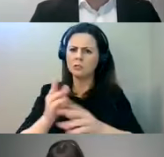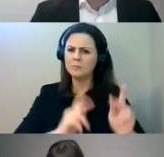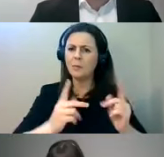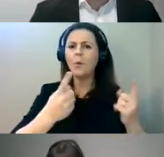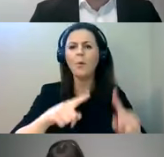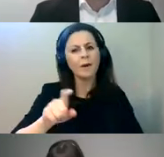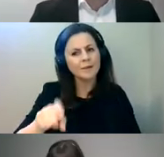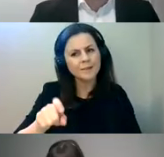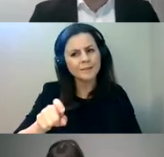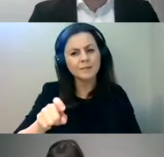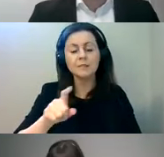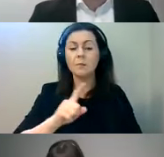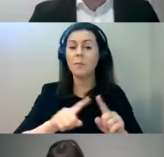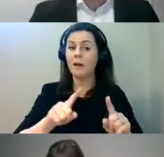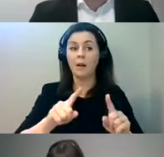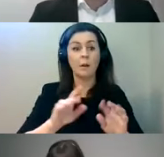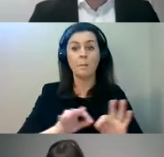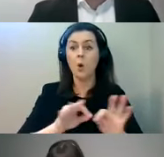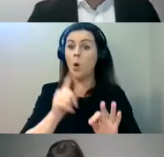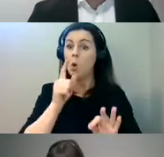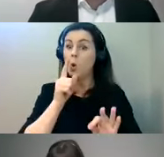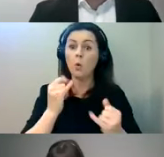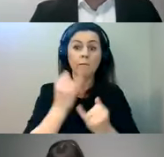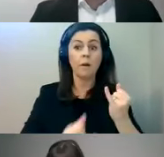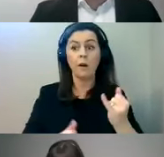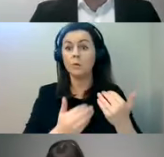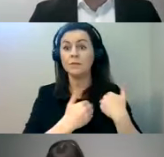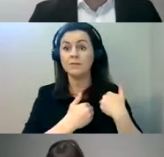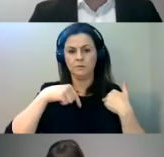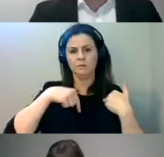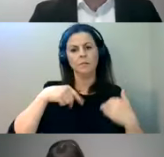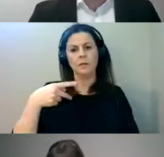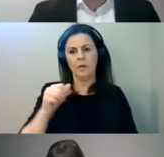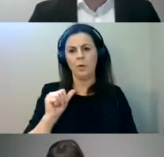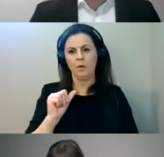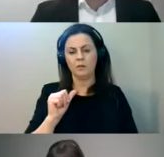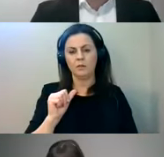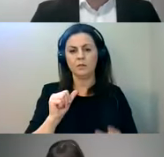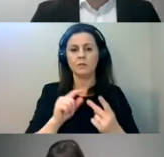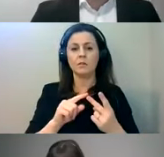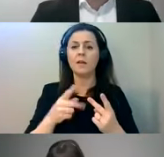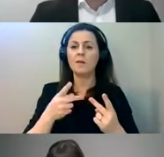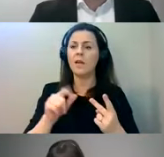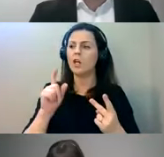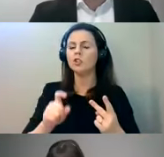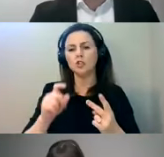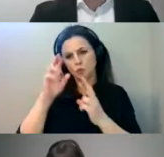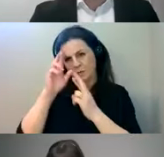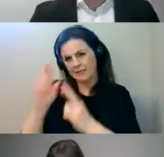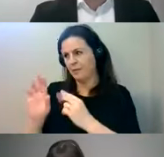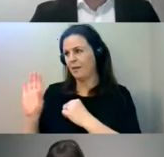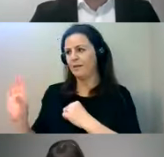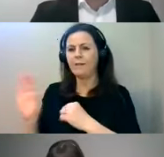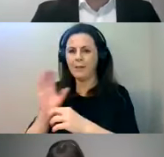at the end of the day, the buck stops with the attorney. The attorney should respect the donor's confidentiality. This was something I've already